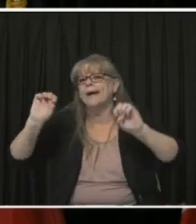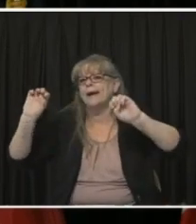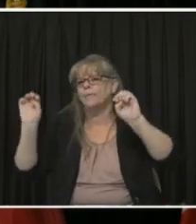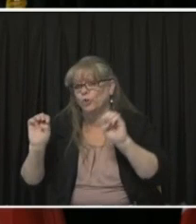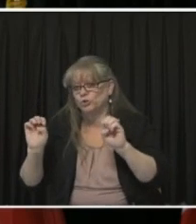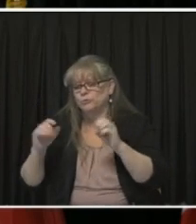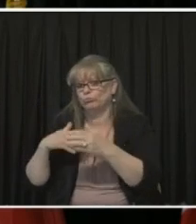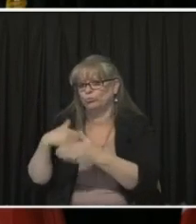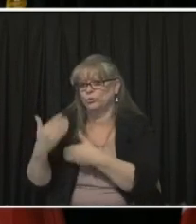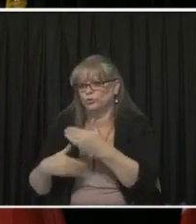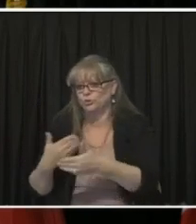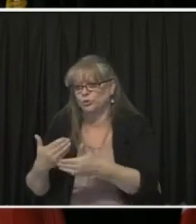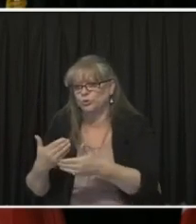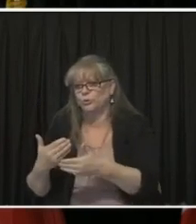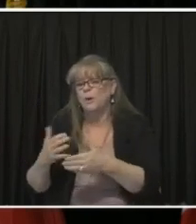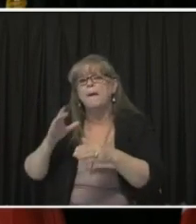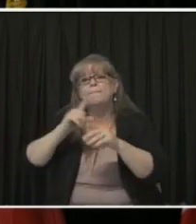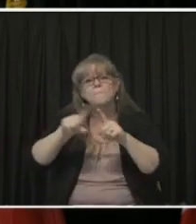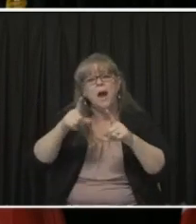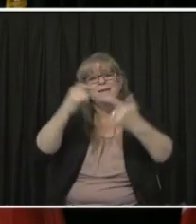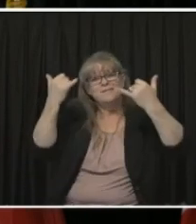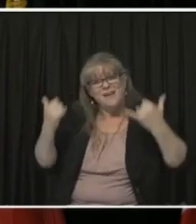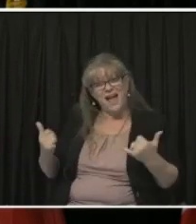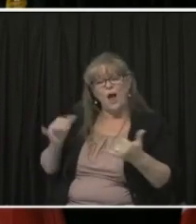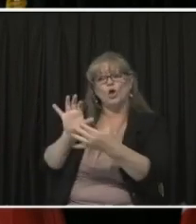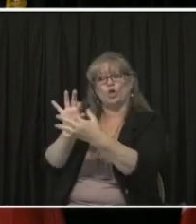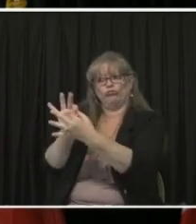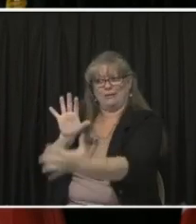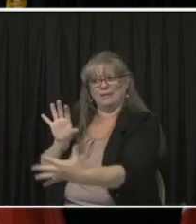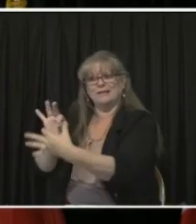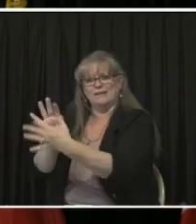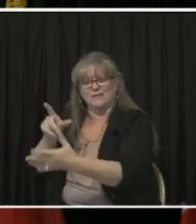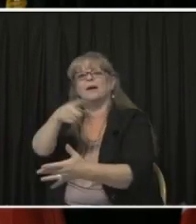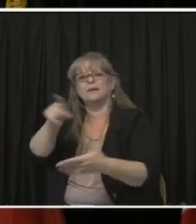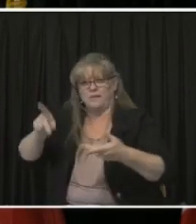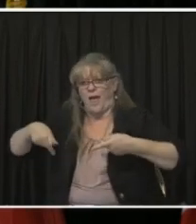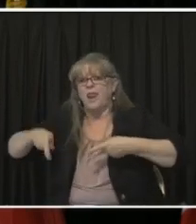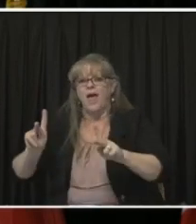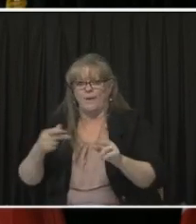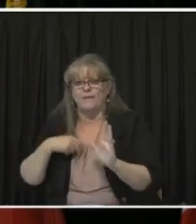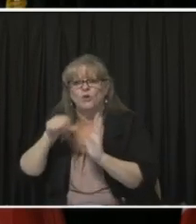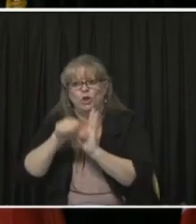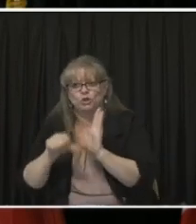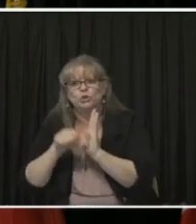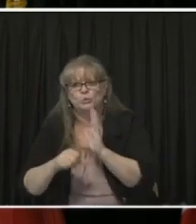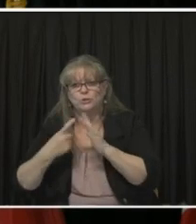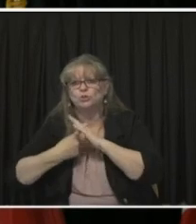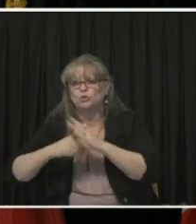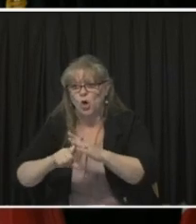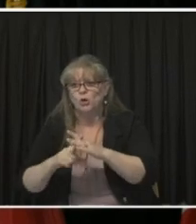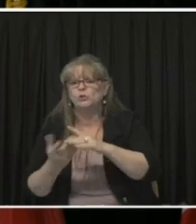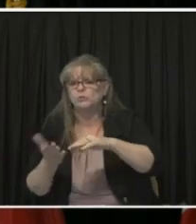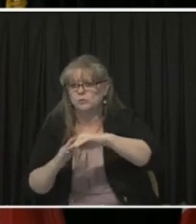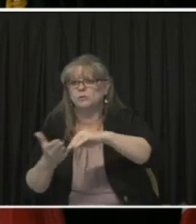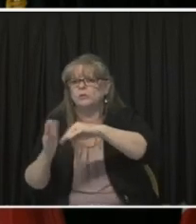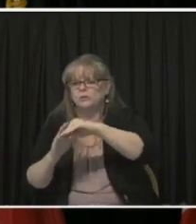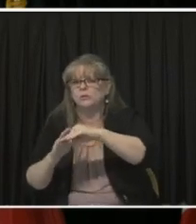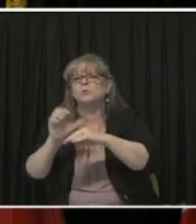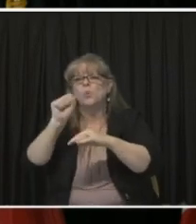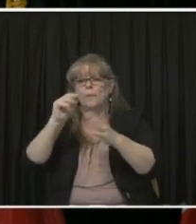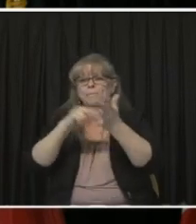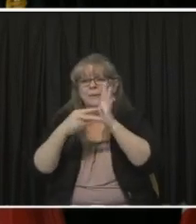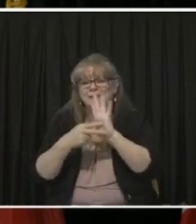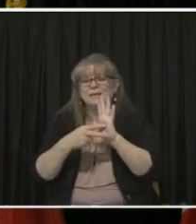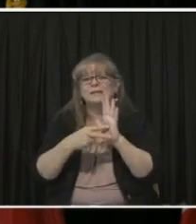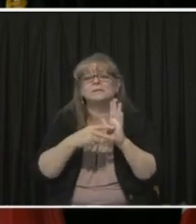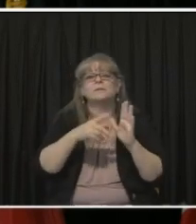Colorado since April 27th. They are being done, and that will address a lot of the folks that were working with those